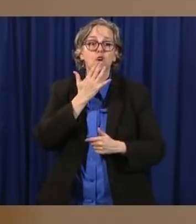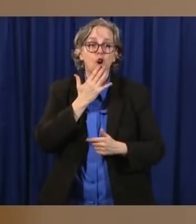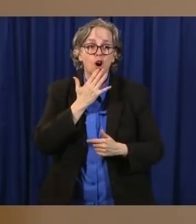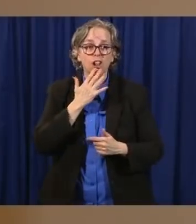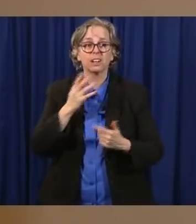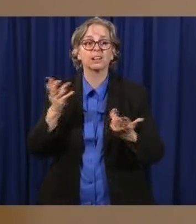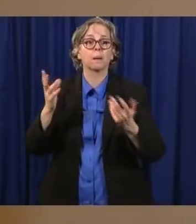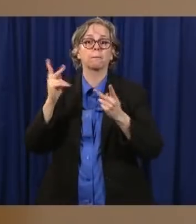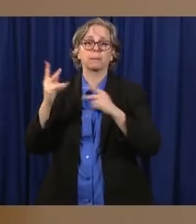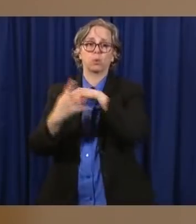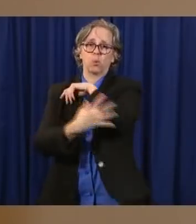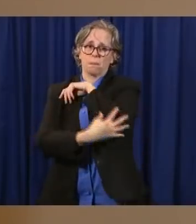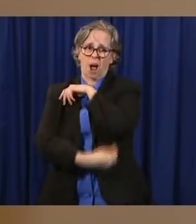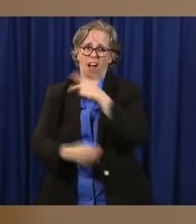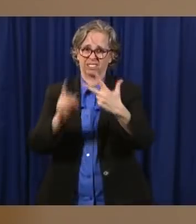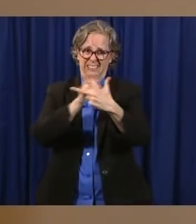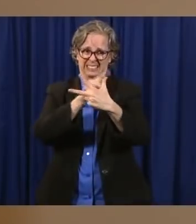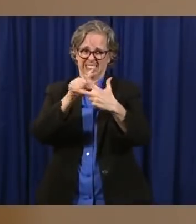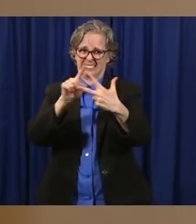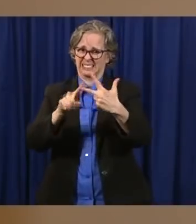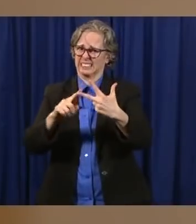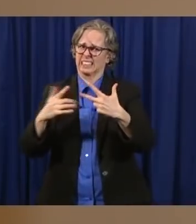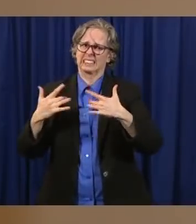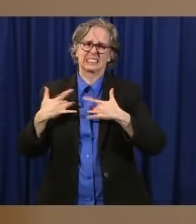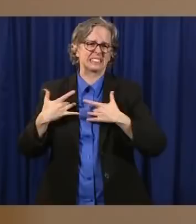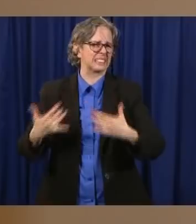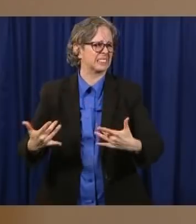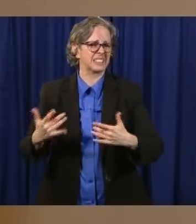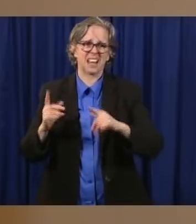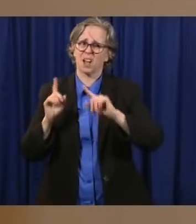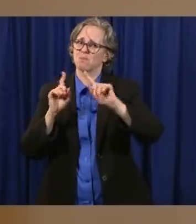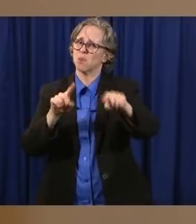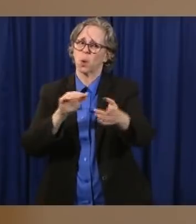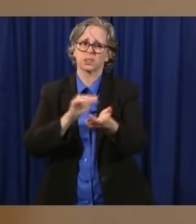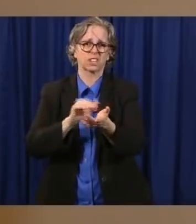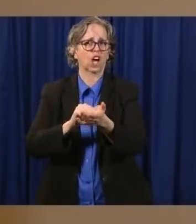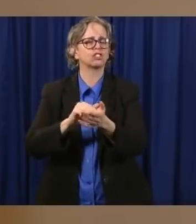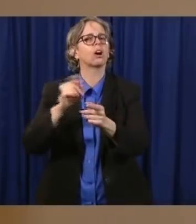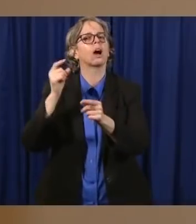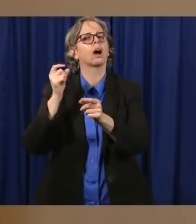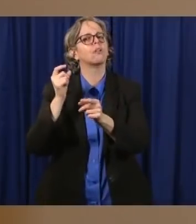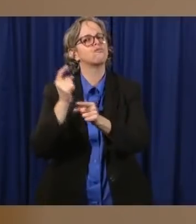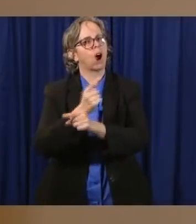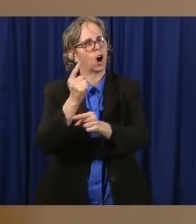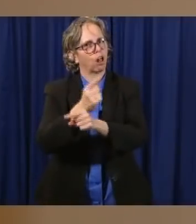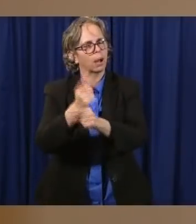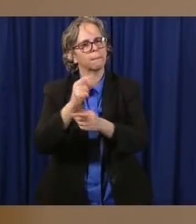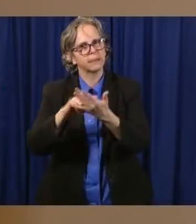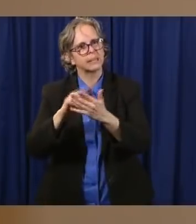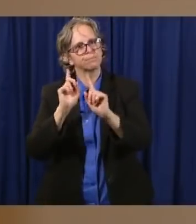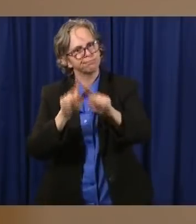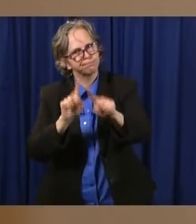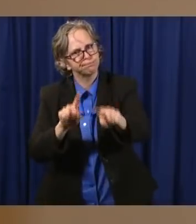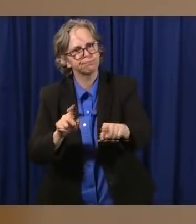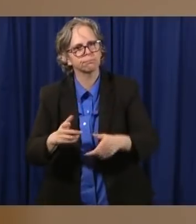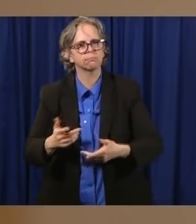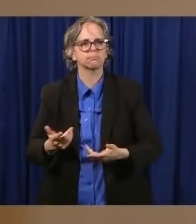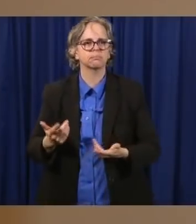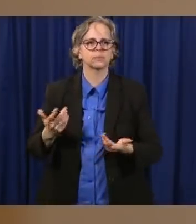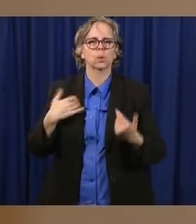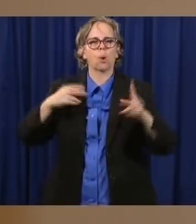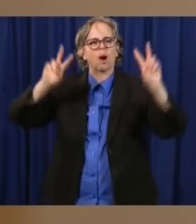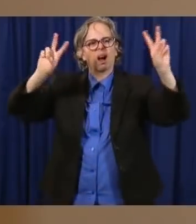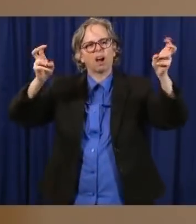see doctors regularly. And so they may have, as we refer to as comorbidities, whether that's obesity,